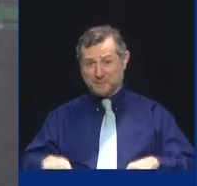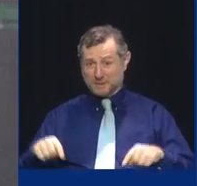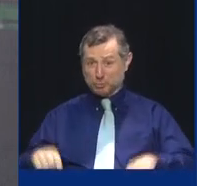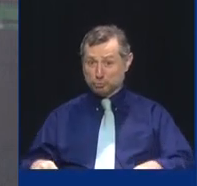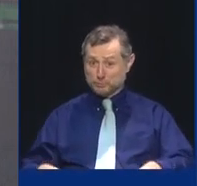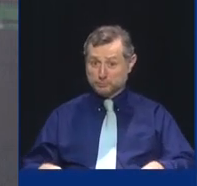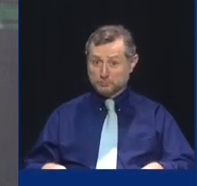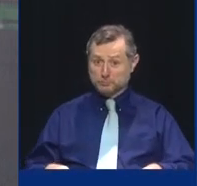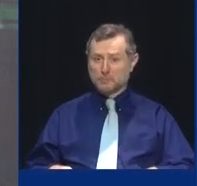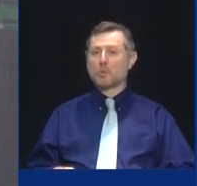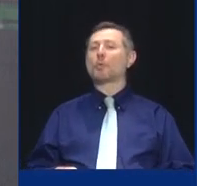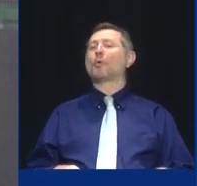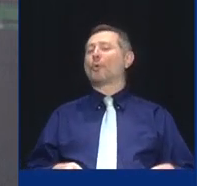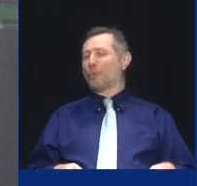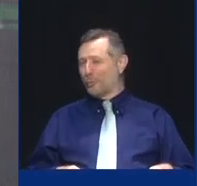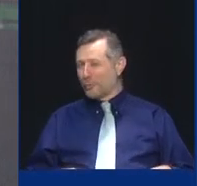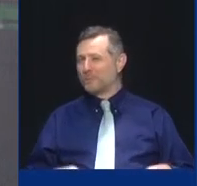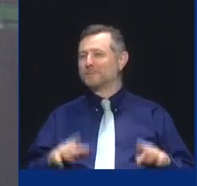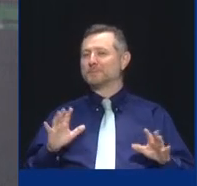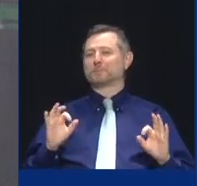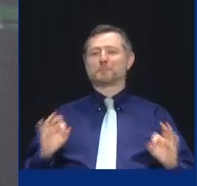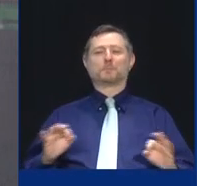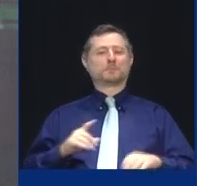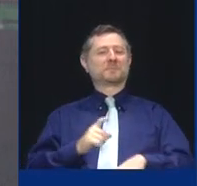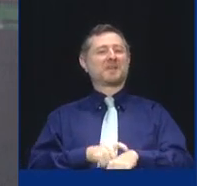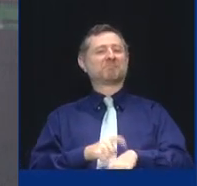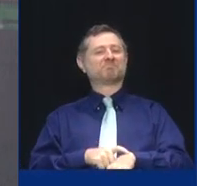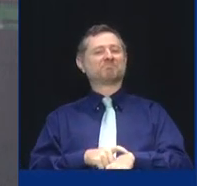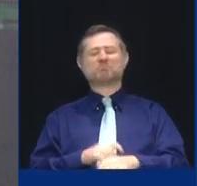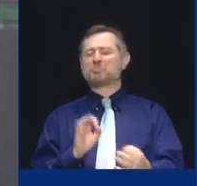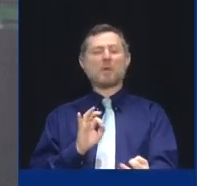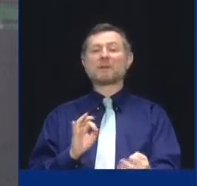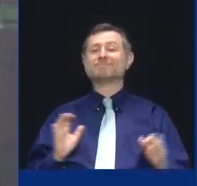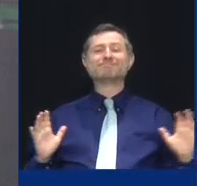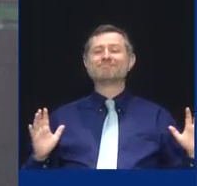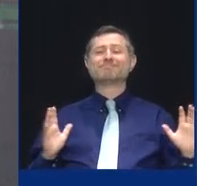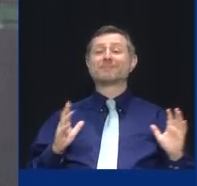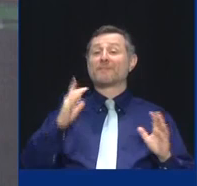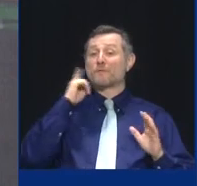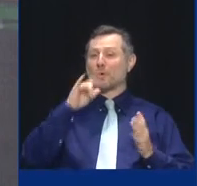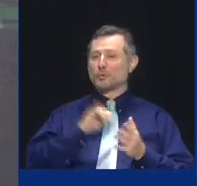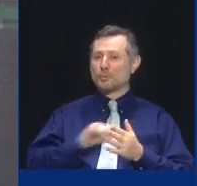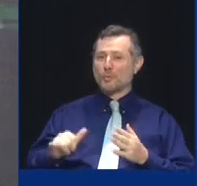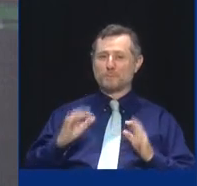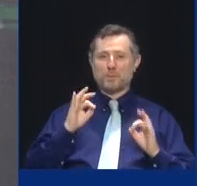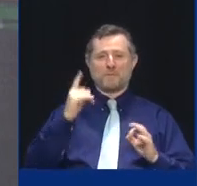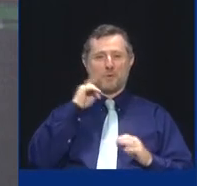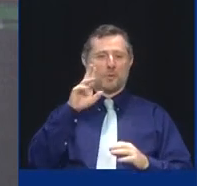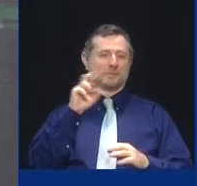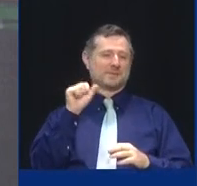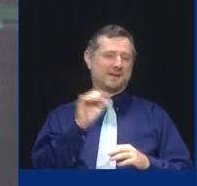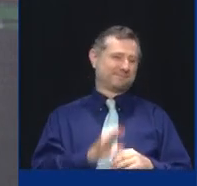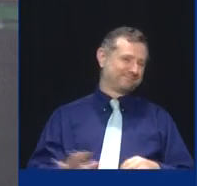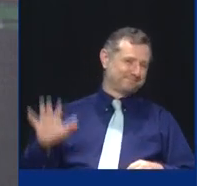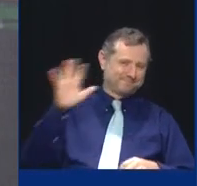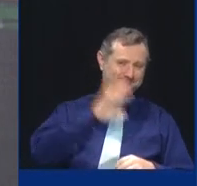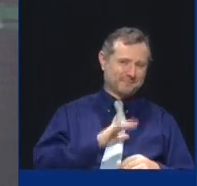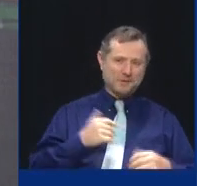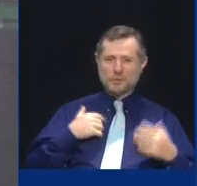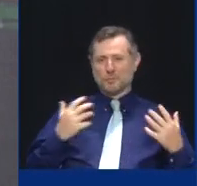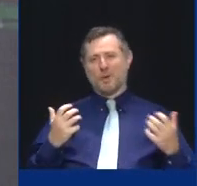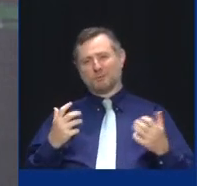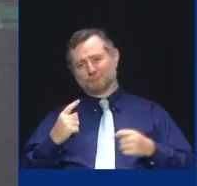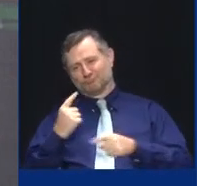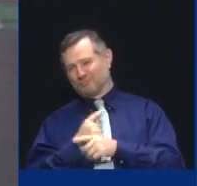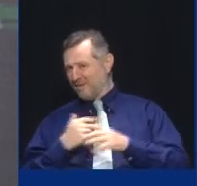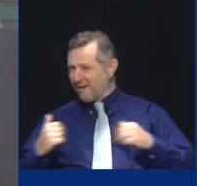could not be a better time, not just for this state, but for this nation. Let's get back to life.